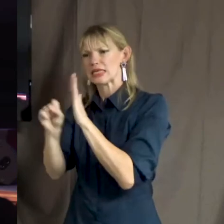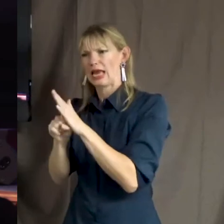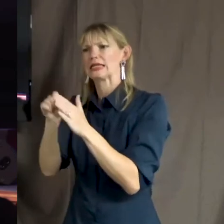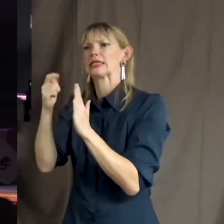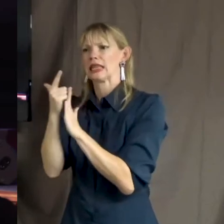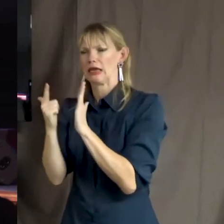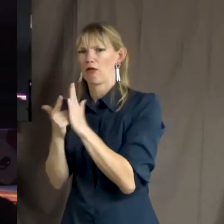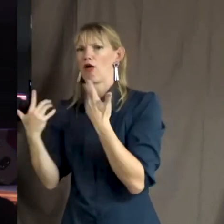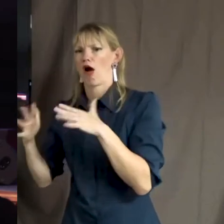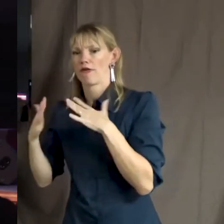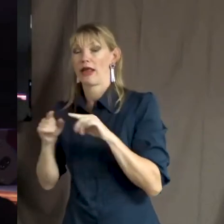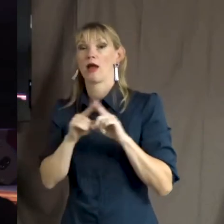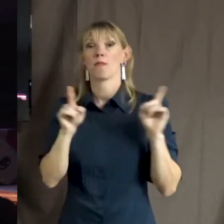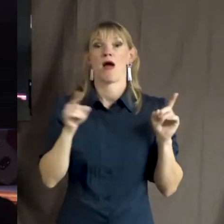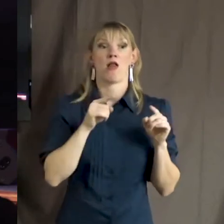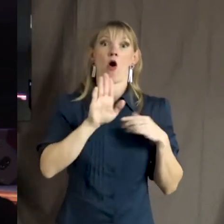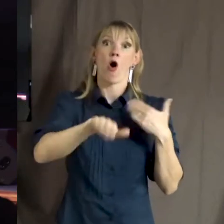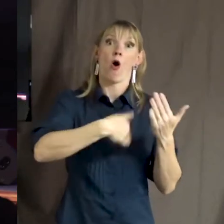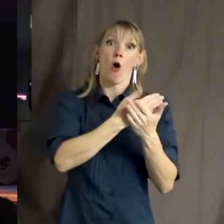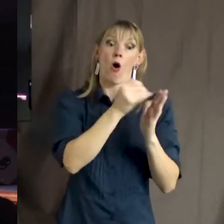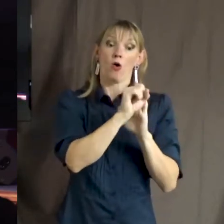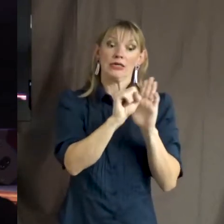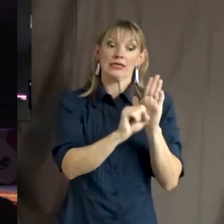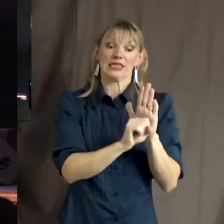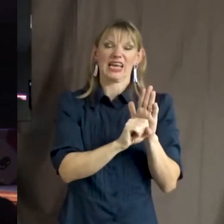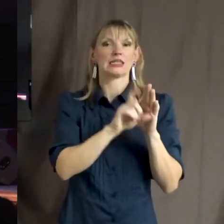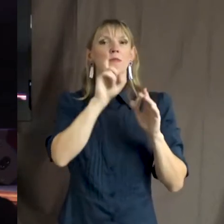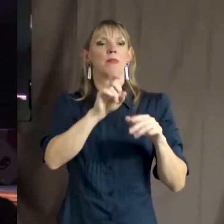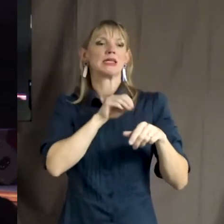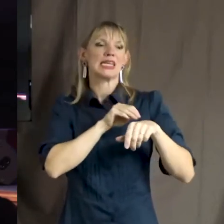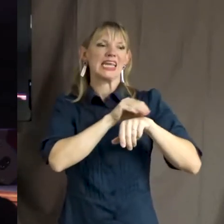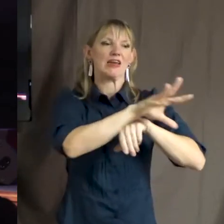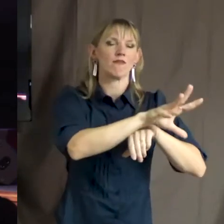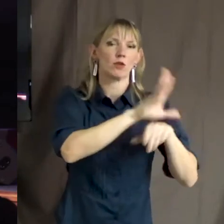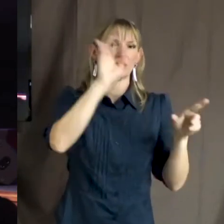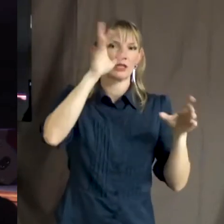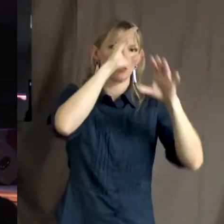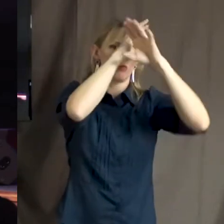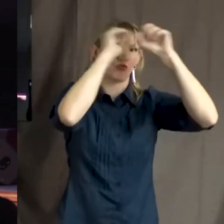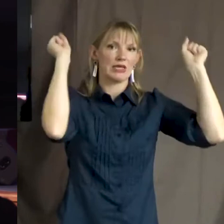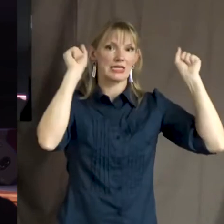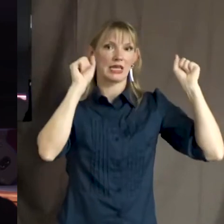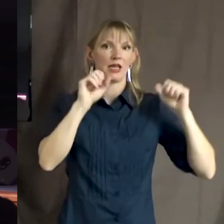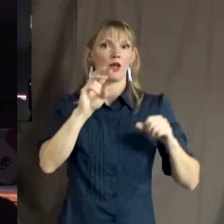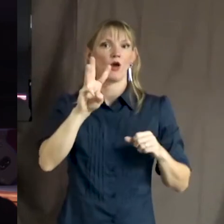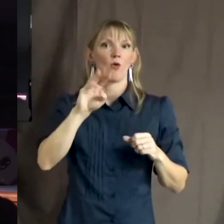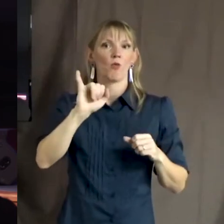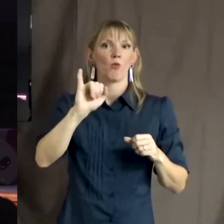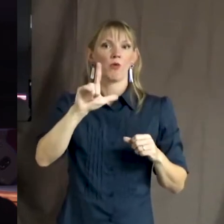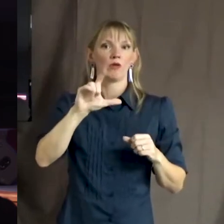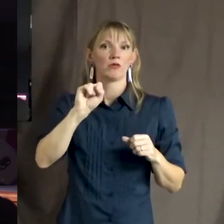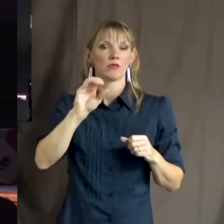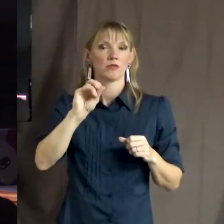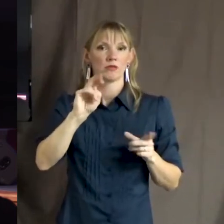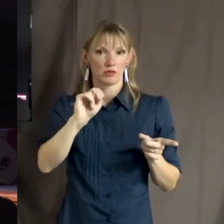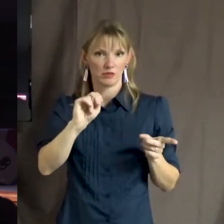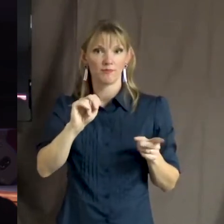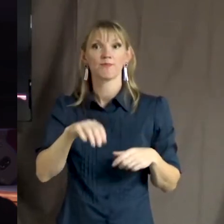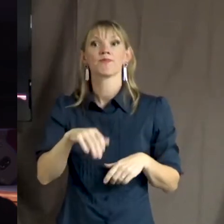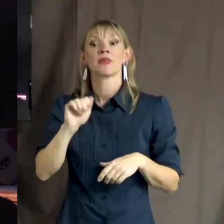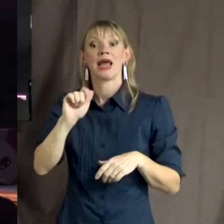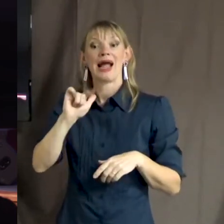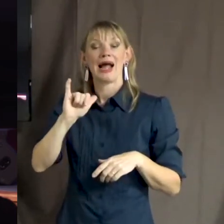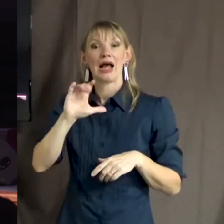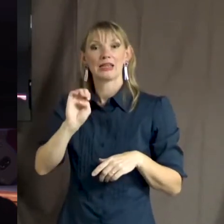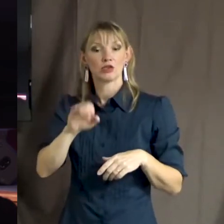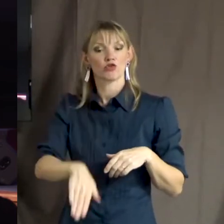Colorado — was dependent upon influencing the President of the United States at the time, Woodrow Wilson. Alice Paul had grown up